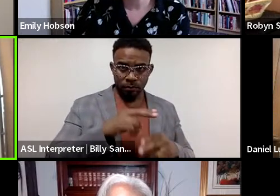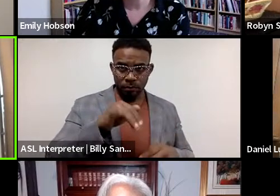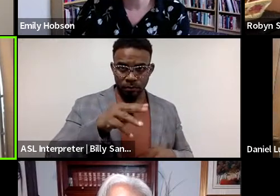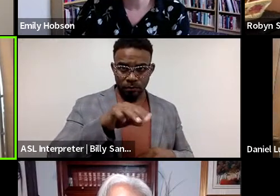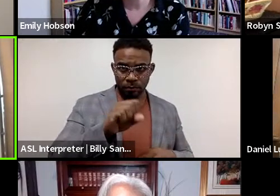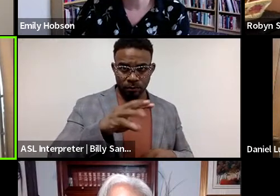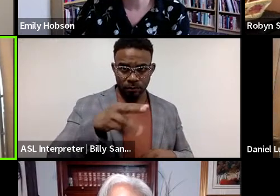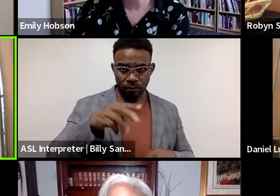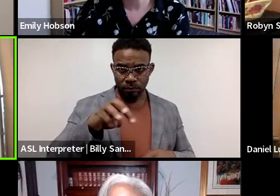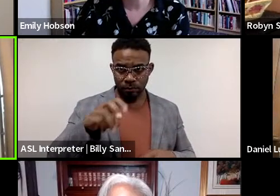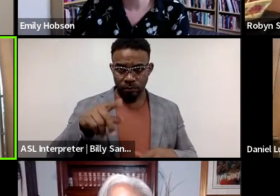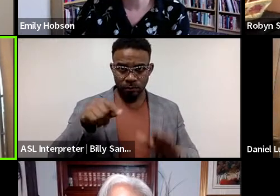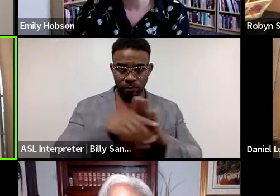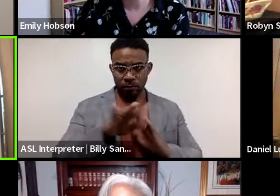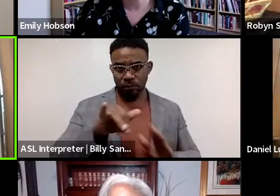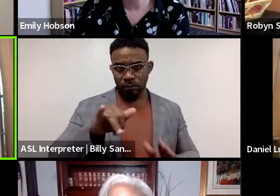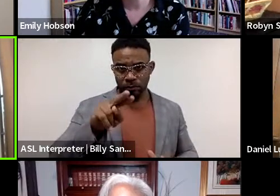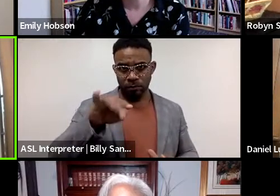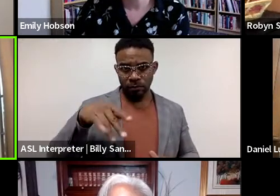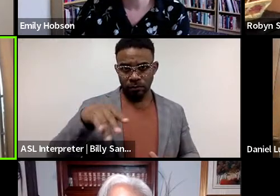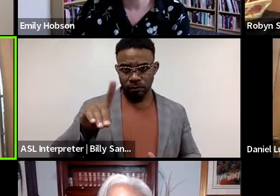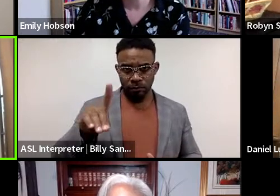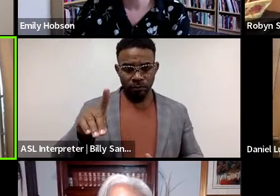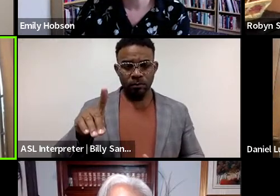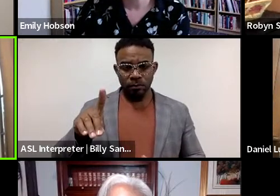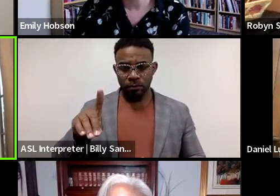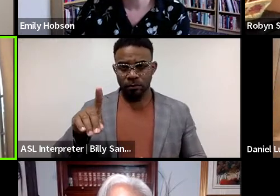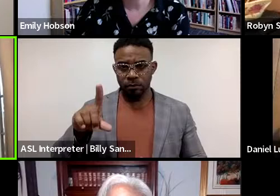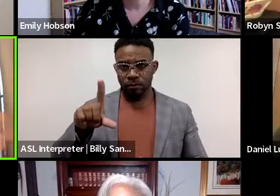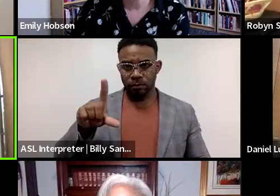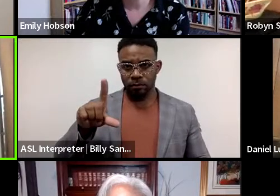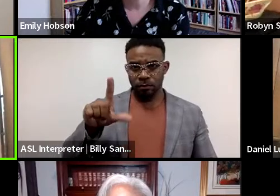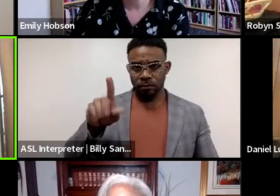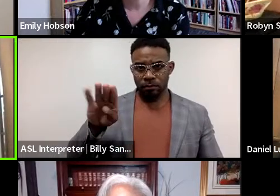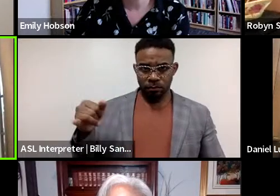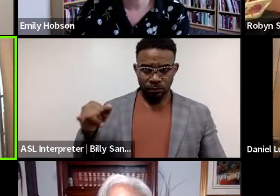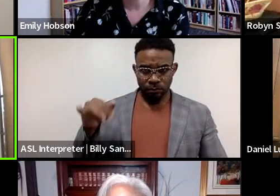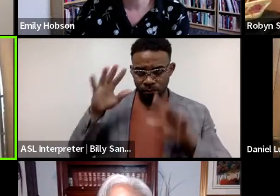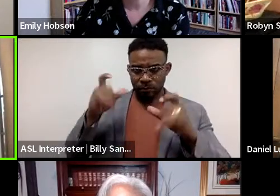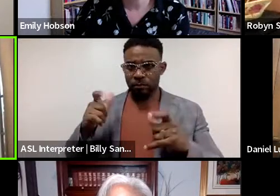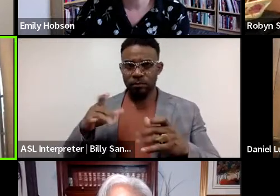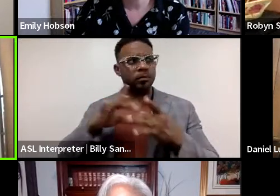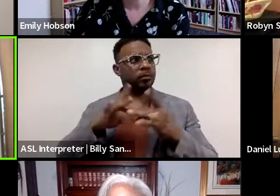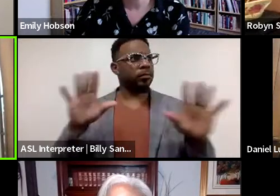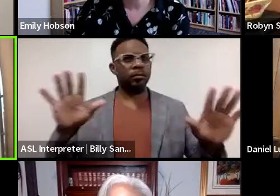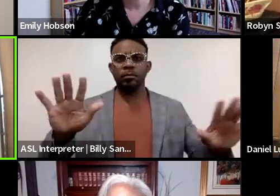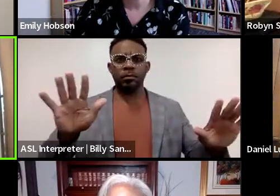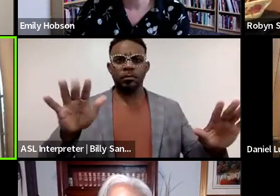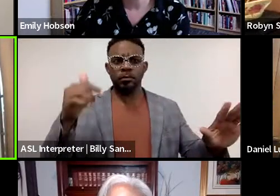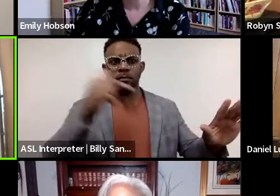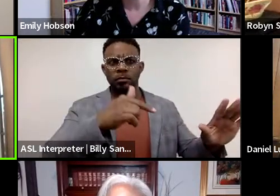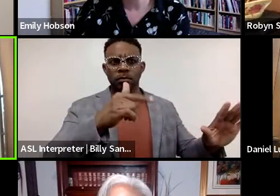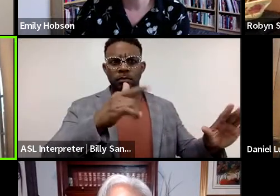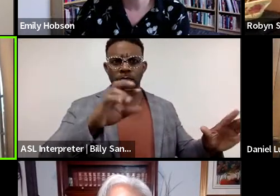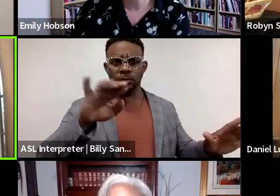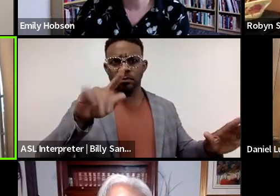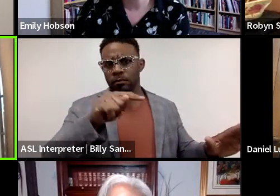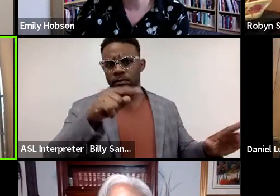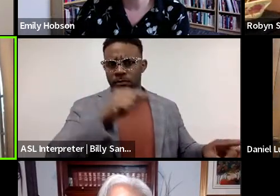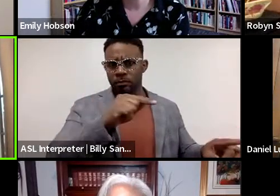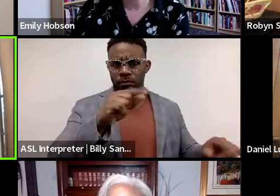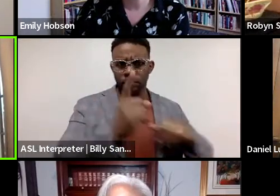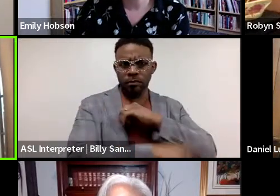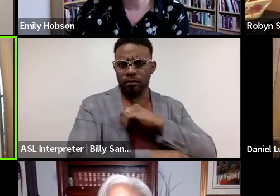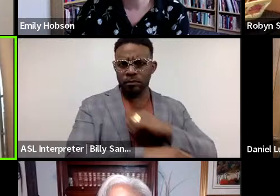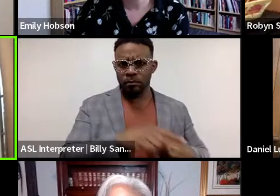Powell is killed by the NYPD, Lyndon Johnson and many others immediately say, you know, this is a riot, this is